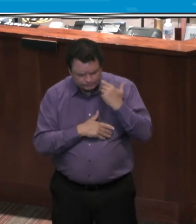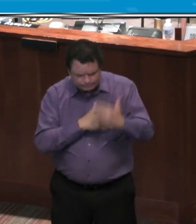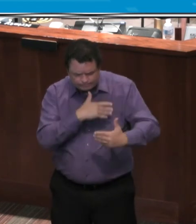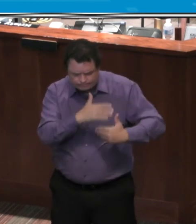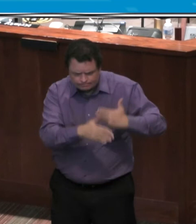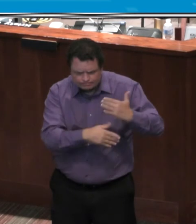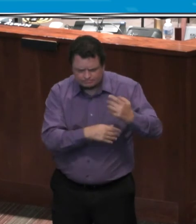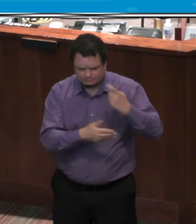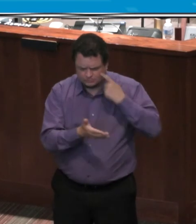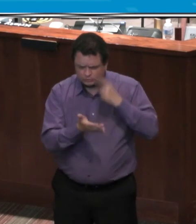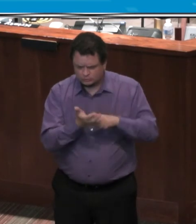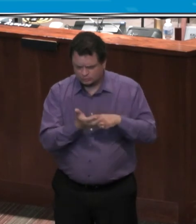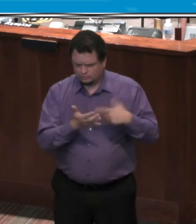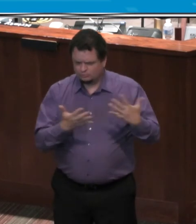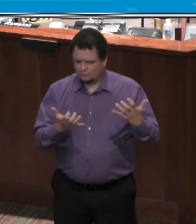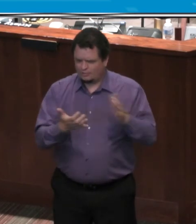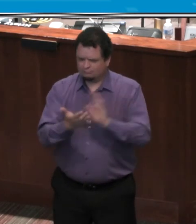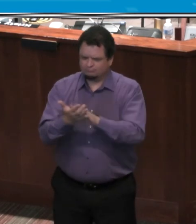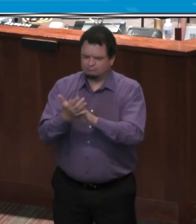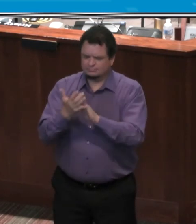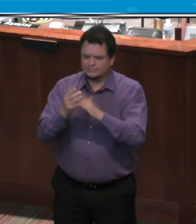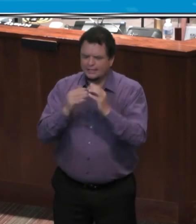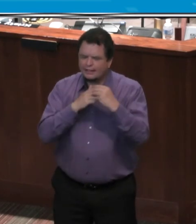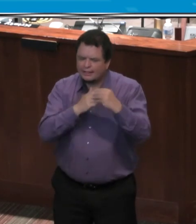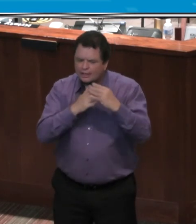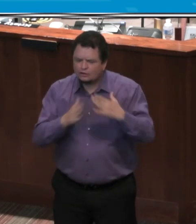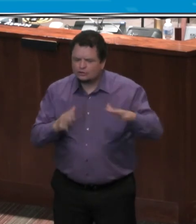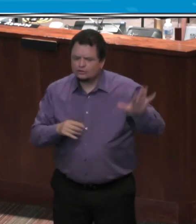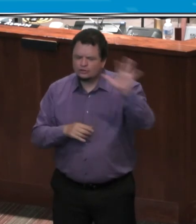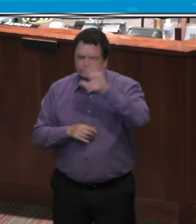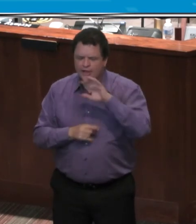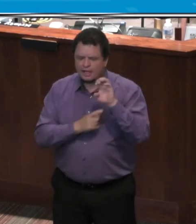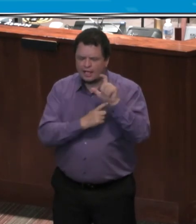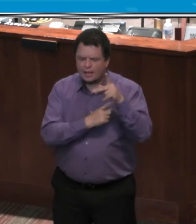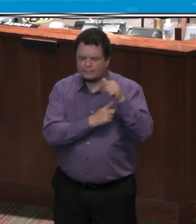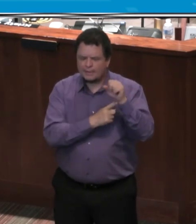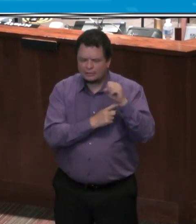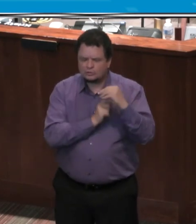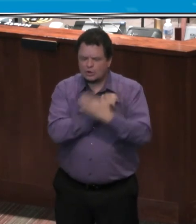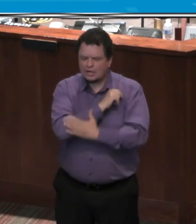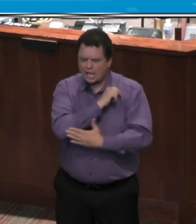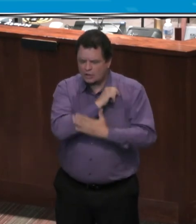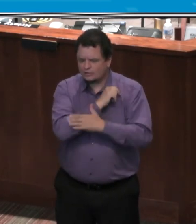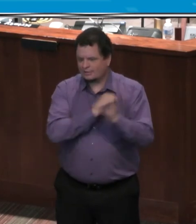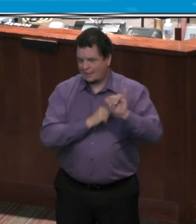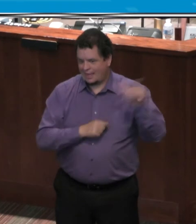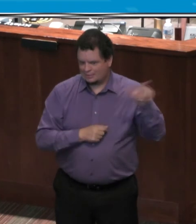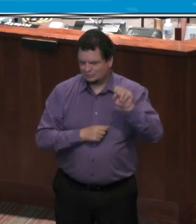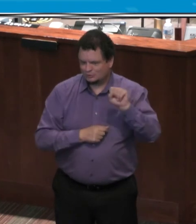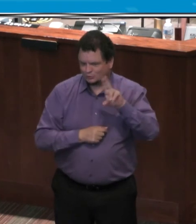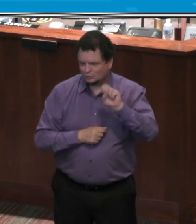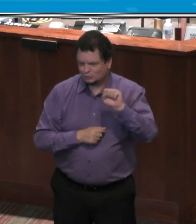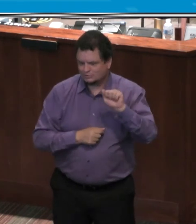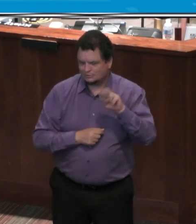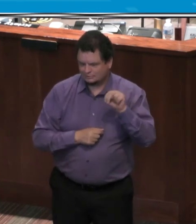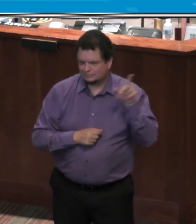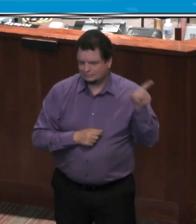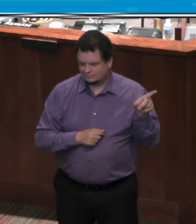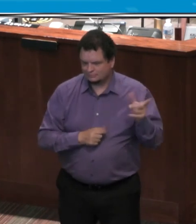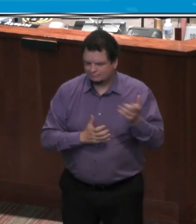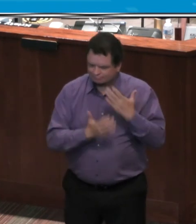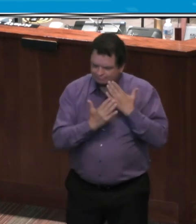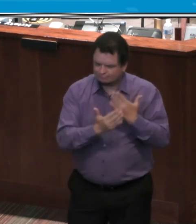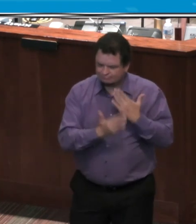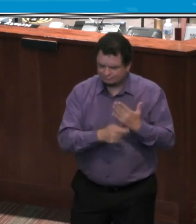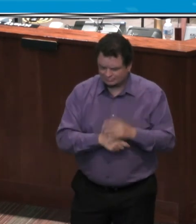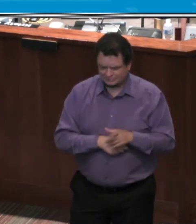Paso County, specifically Susan, who has really pushed forward this agenda over the past few years that